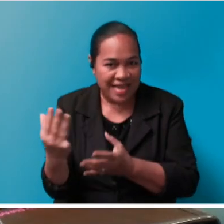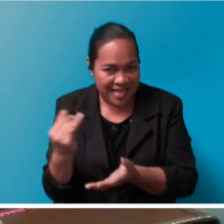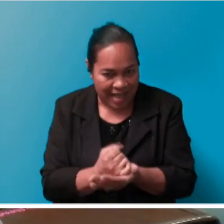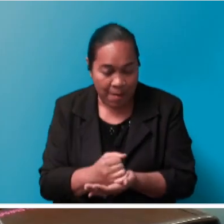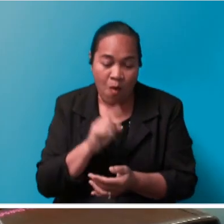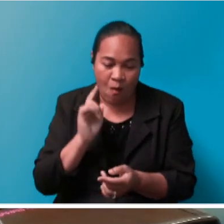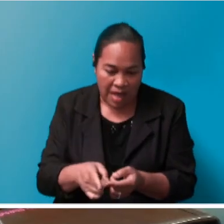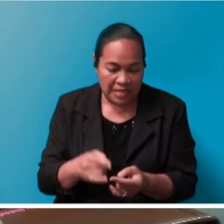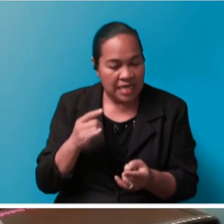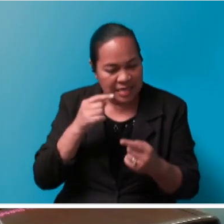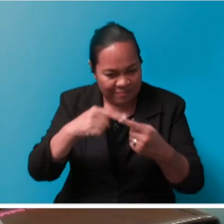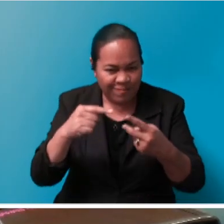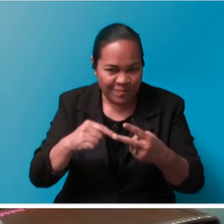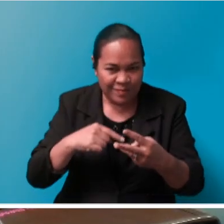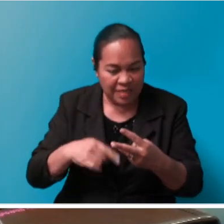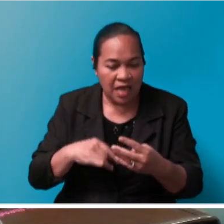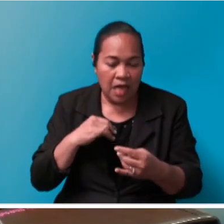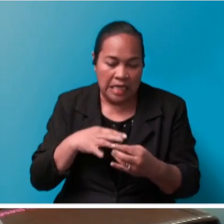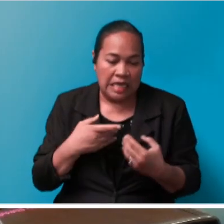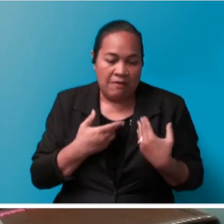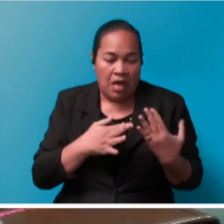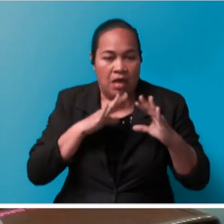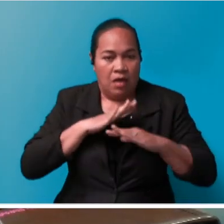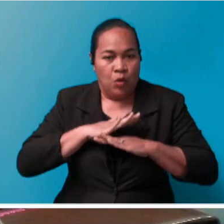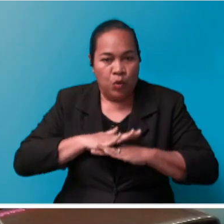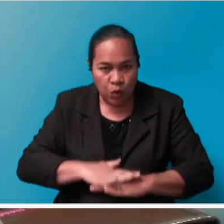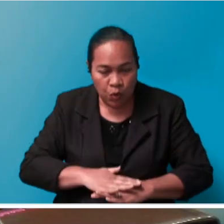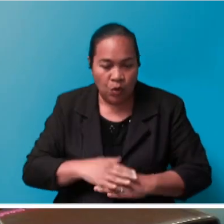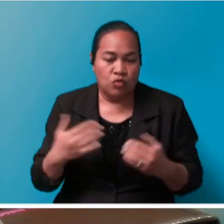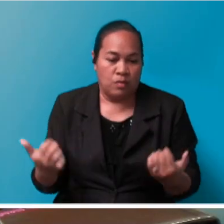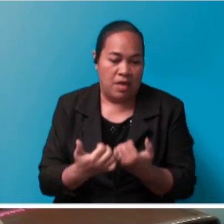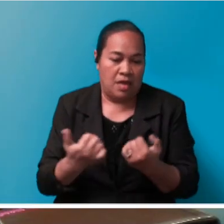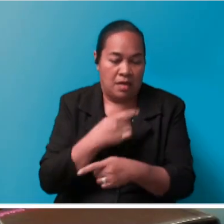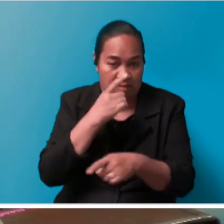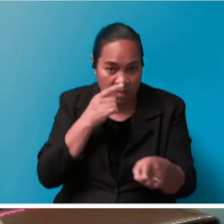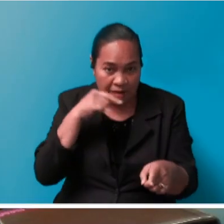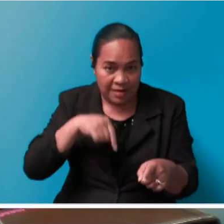is really giving relief to a lot of consumers in the country,